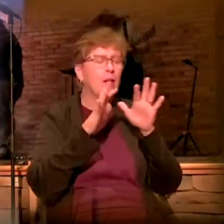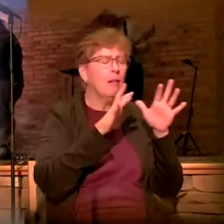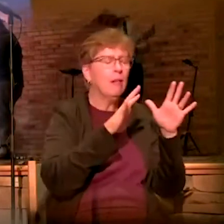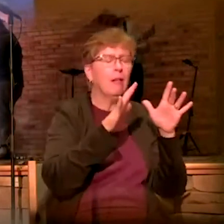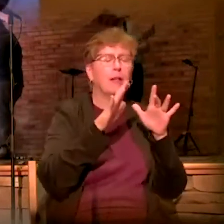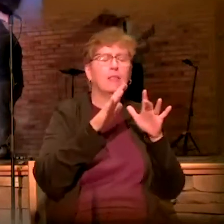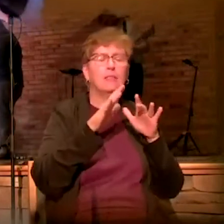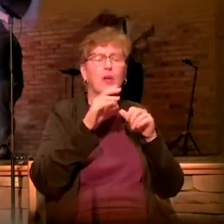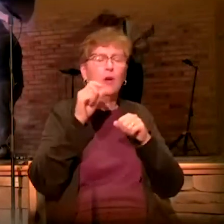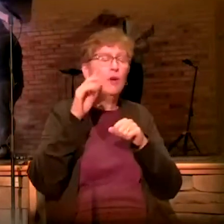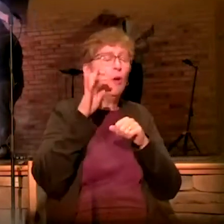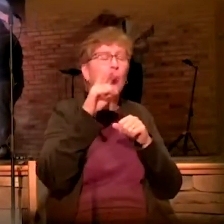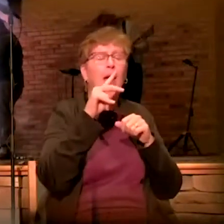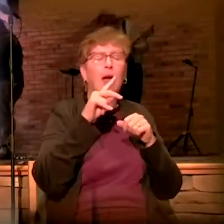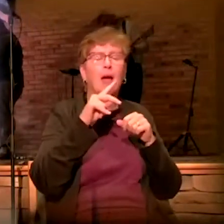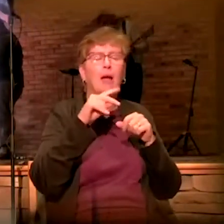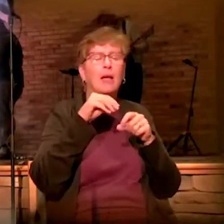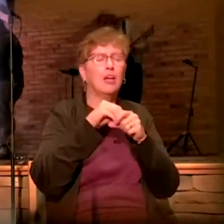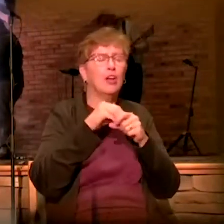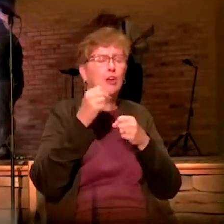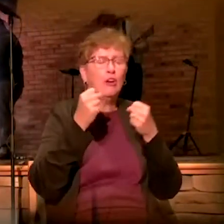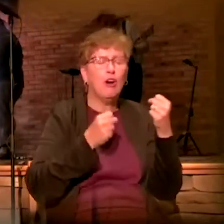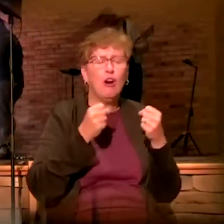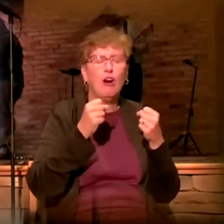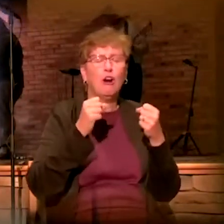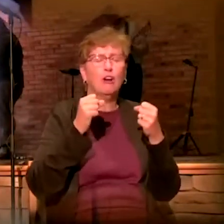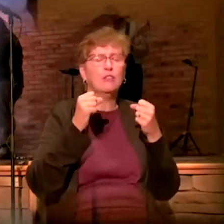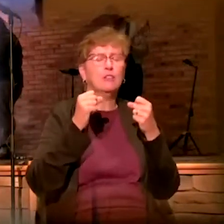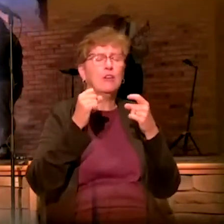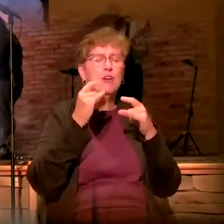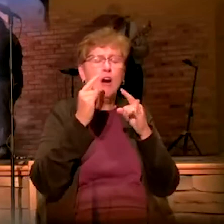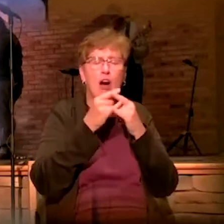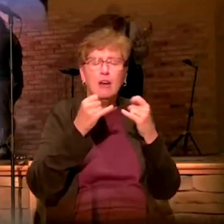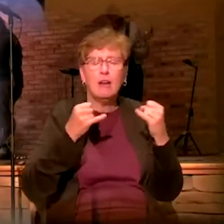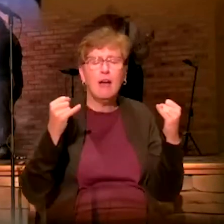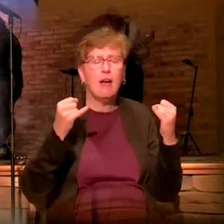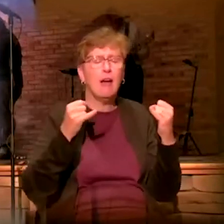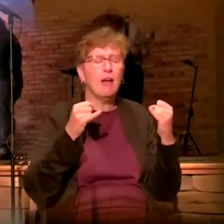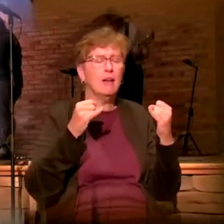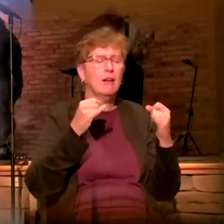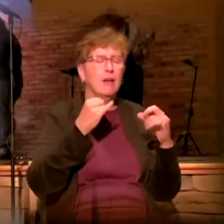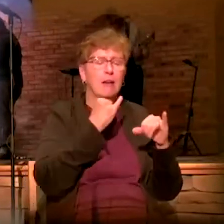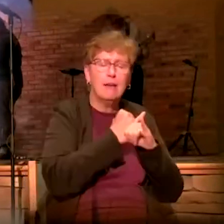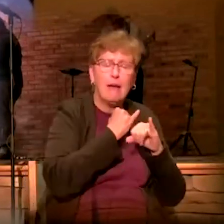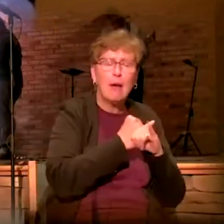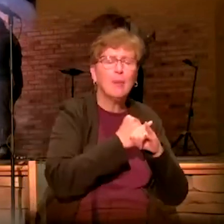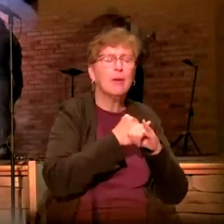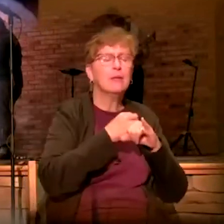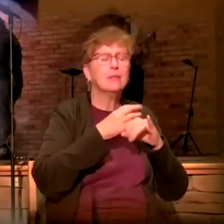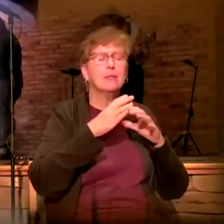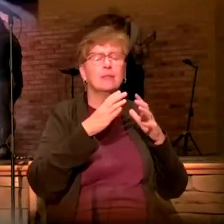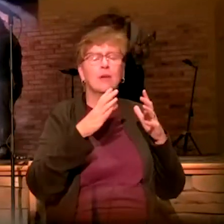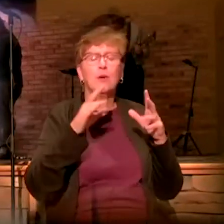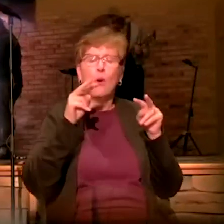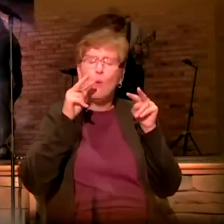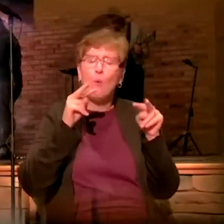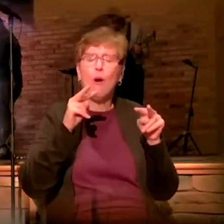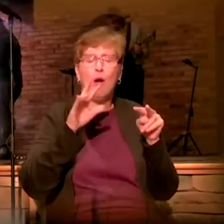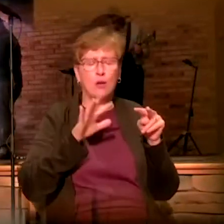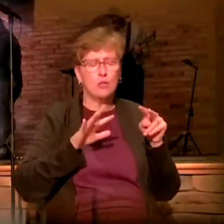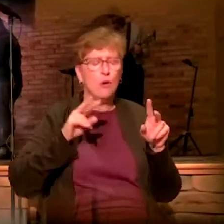some return in their cars or go to campuses, we just ask, Lord, that you would watch over